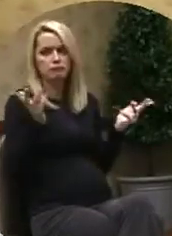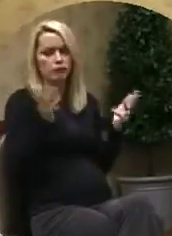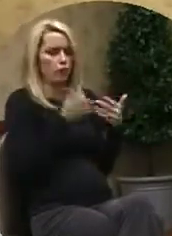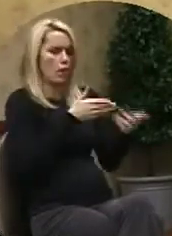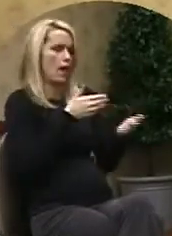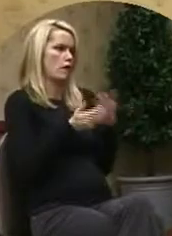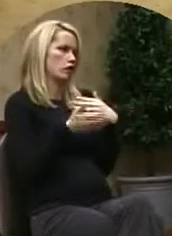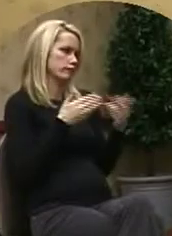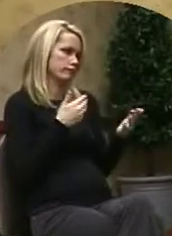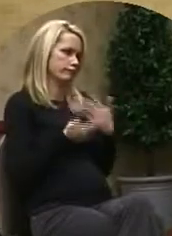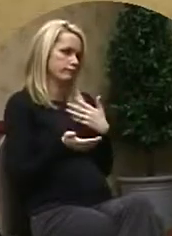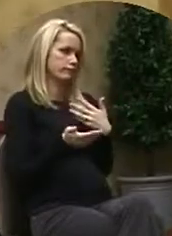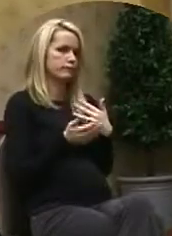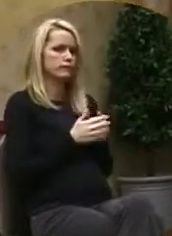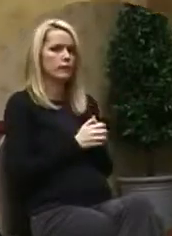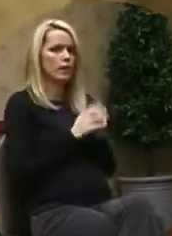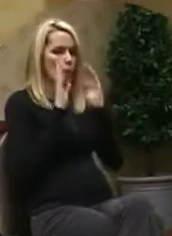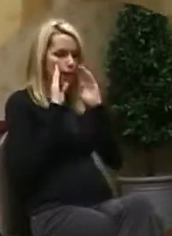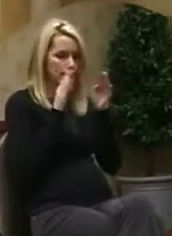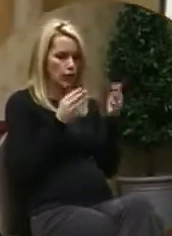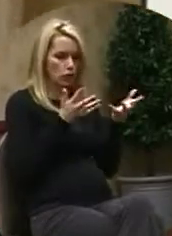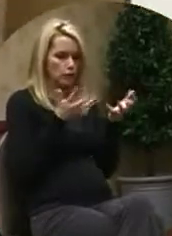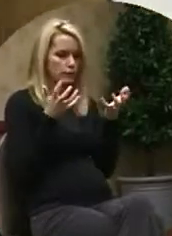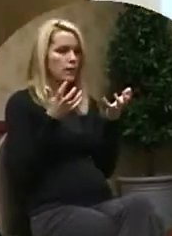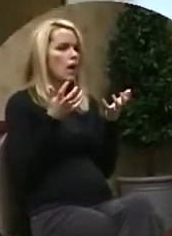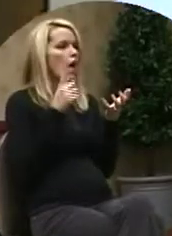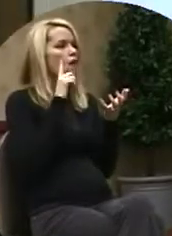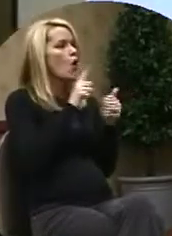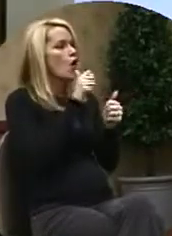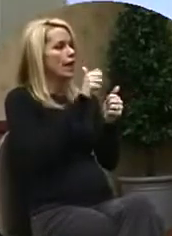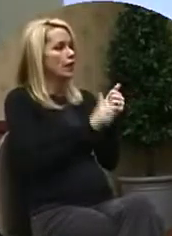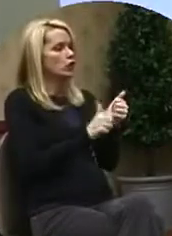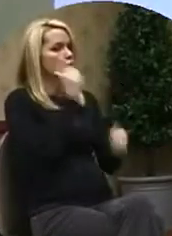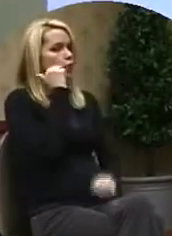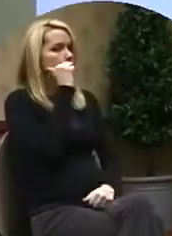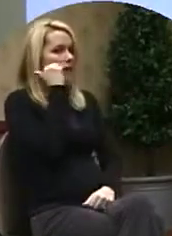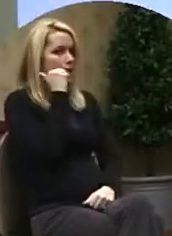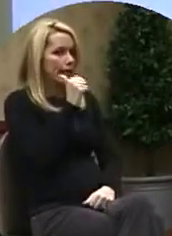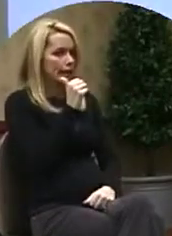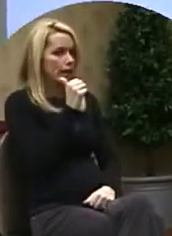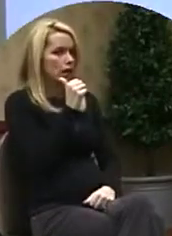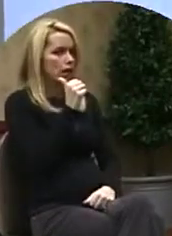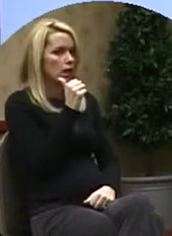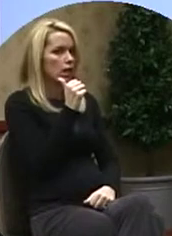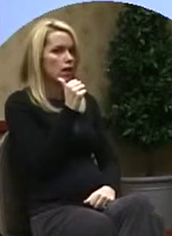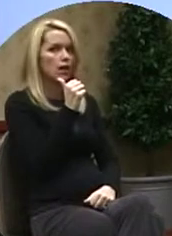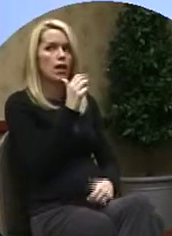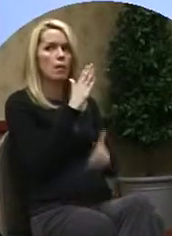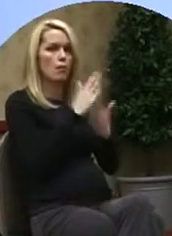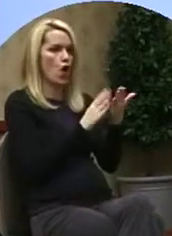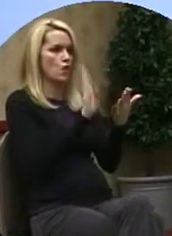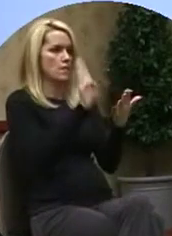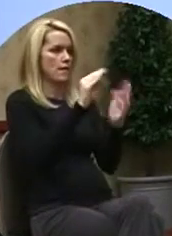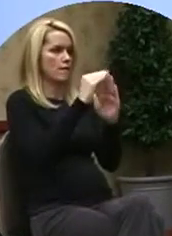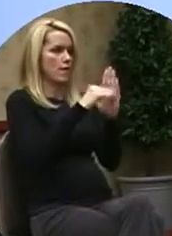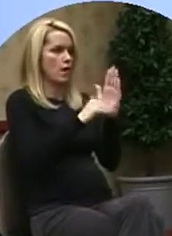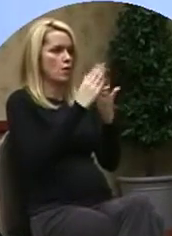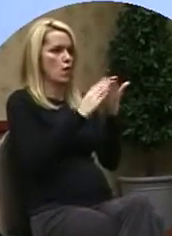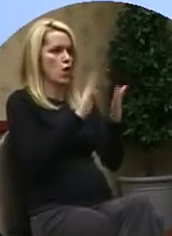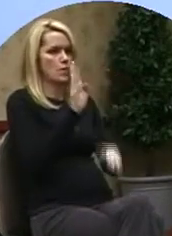is. And you're going to take that, and for each of those routines, you're going to do the part B. This